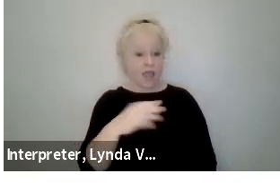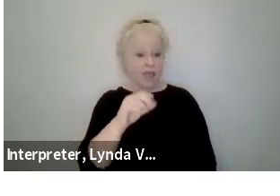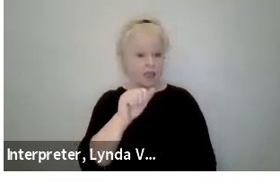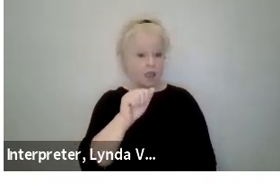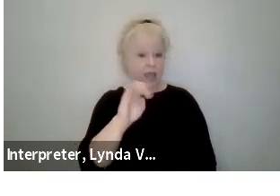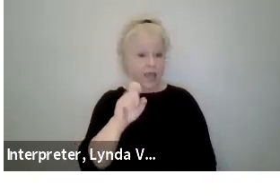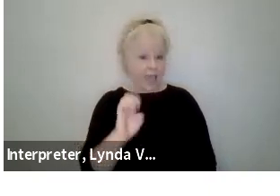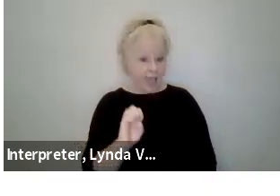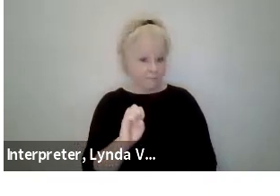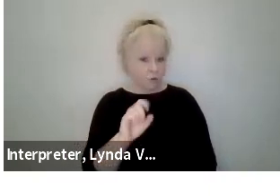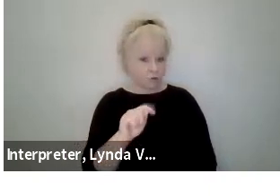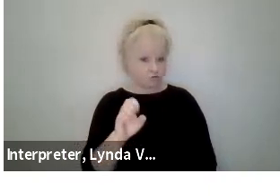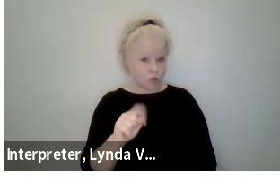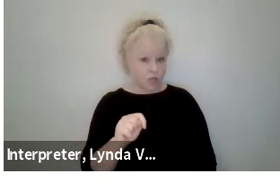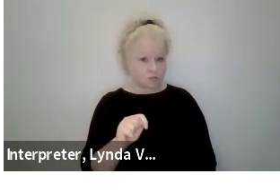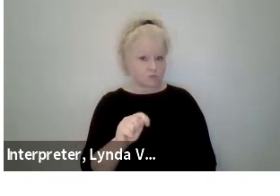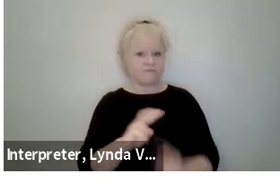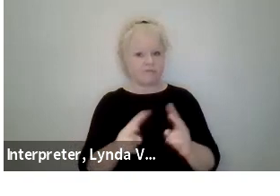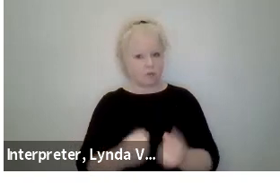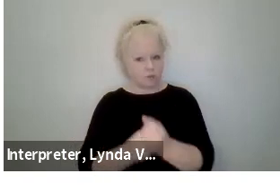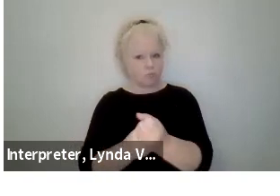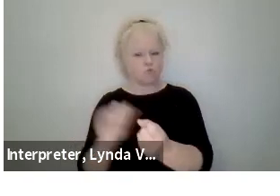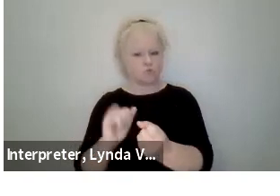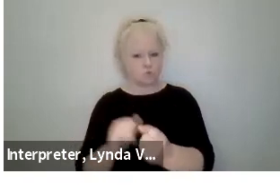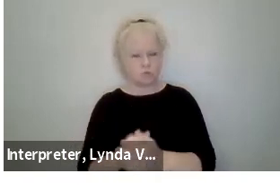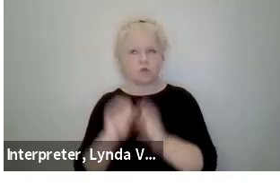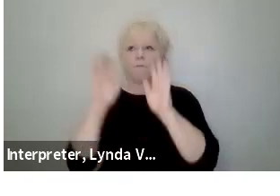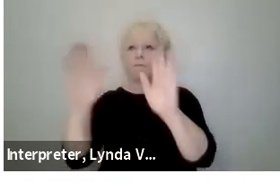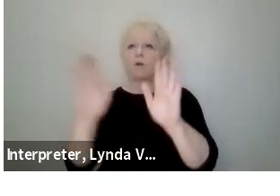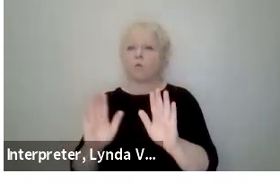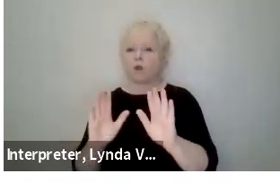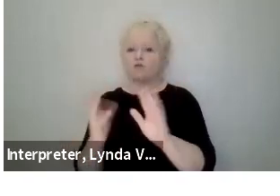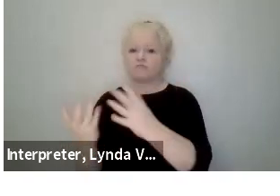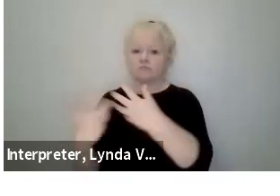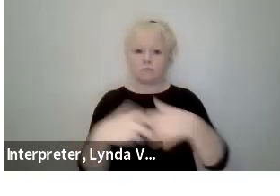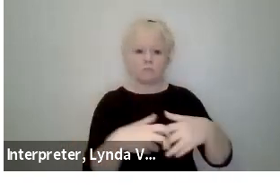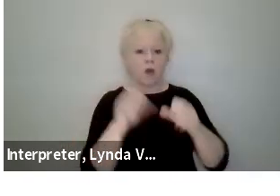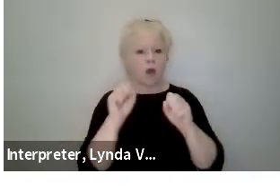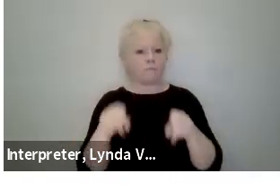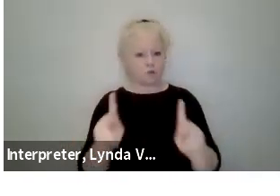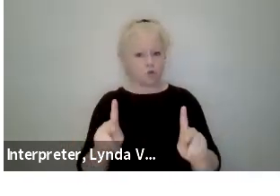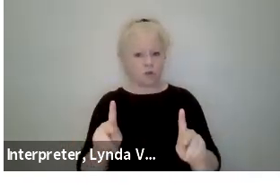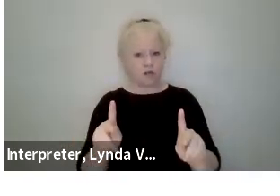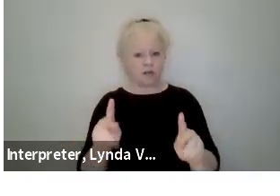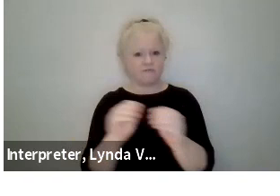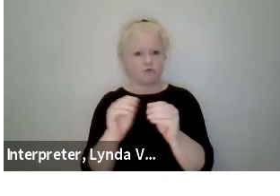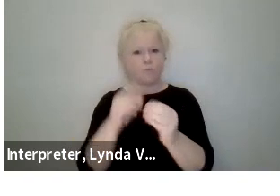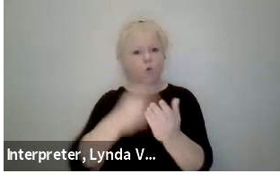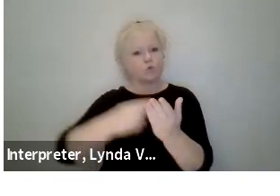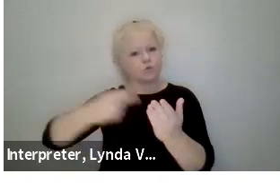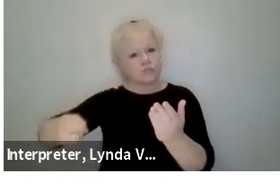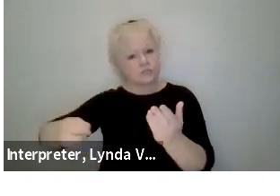of for that program. So those have been wonderful opportunities to provide additional